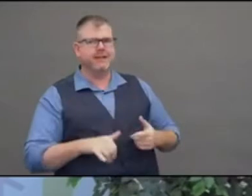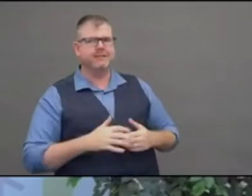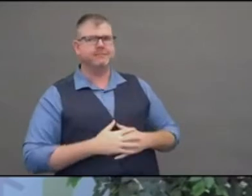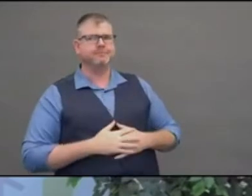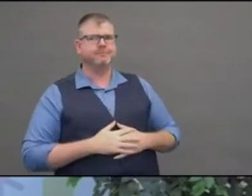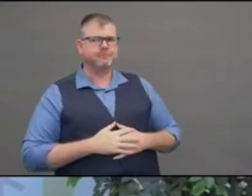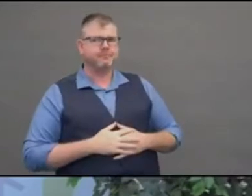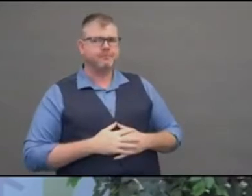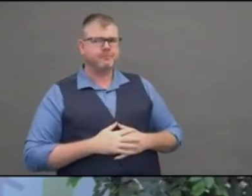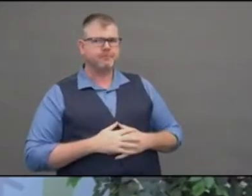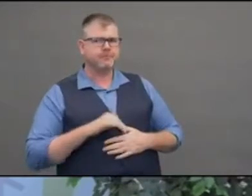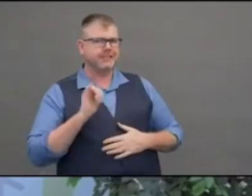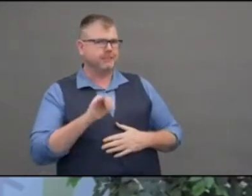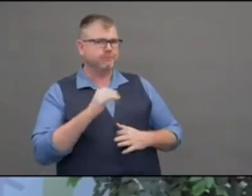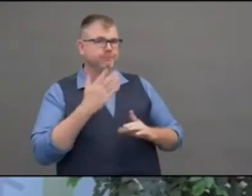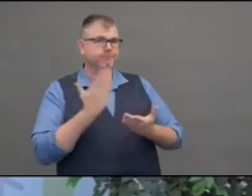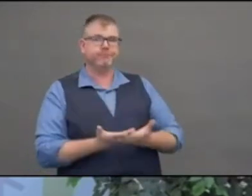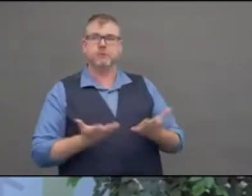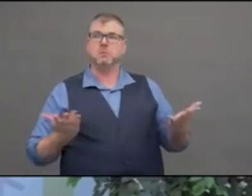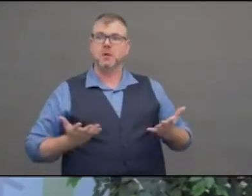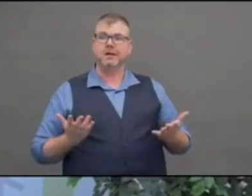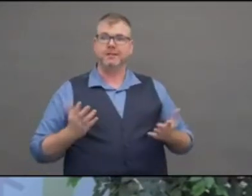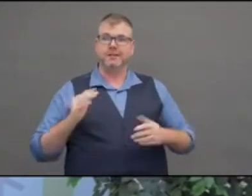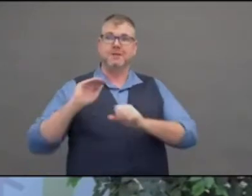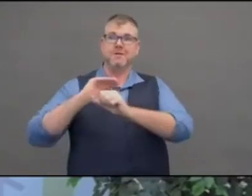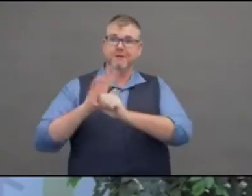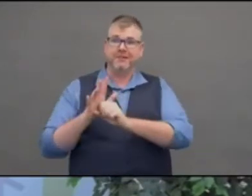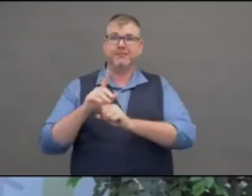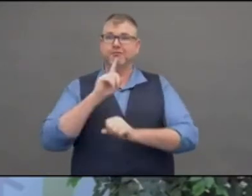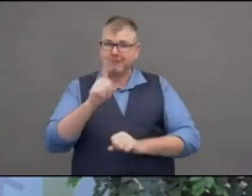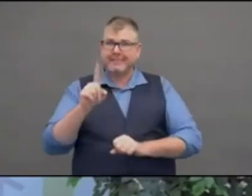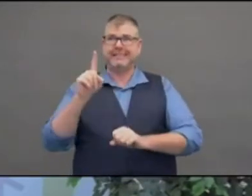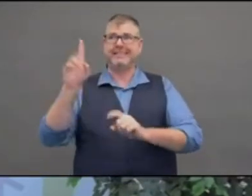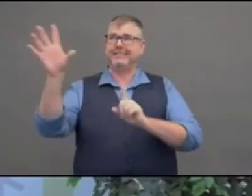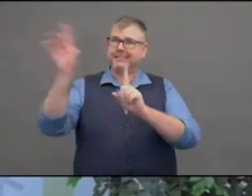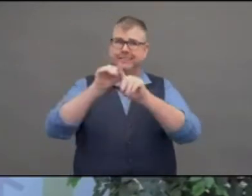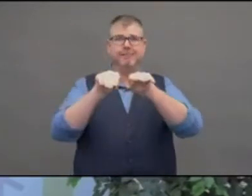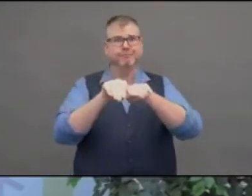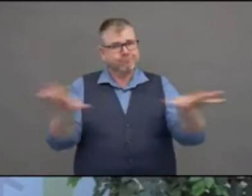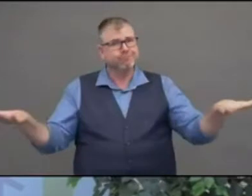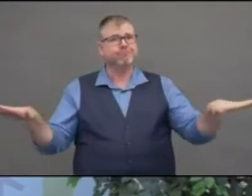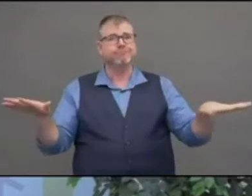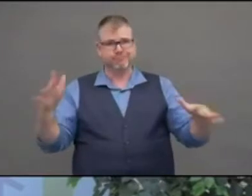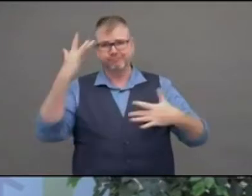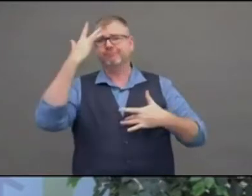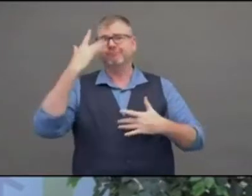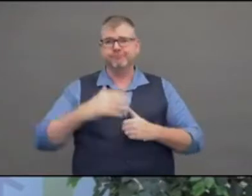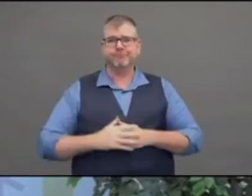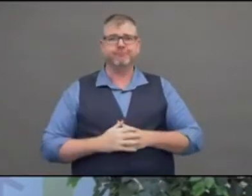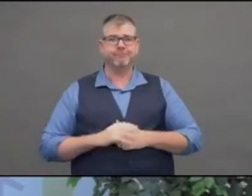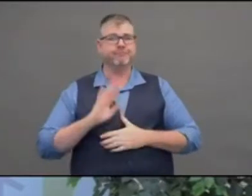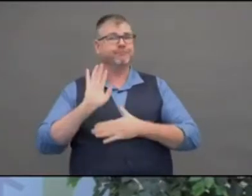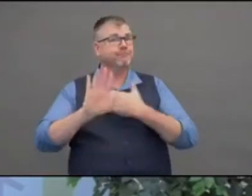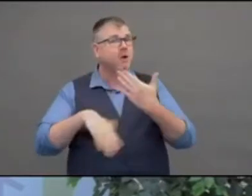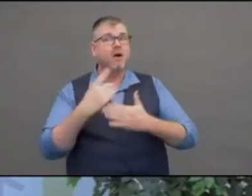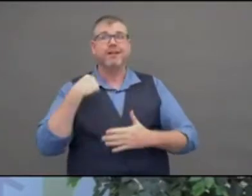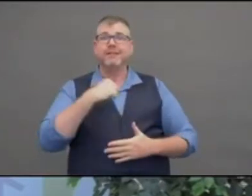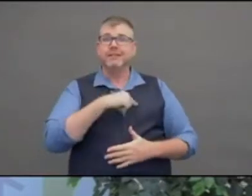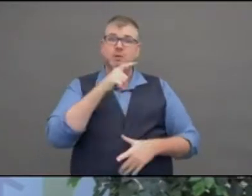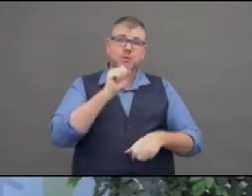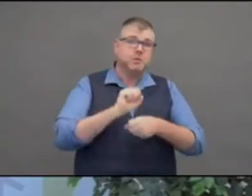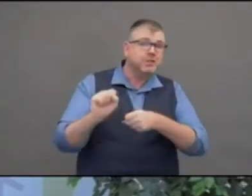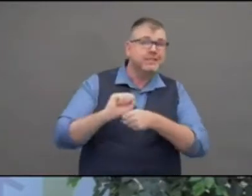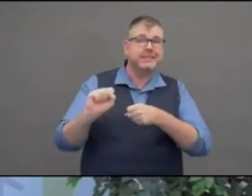prove that COVID is real, COVID is out there, and you know, even even all of us who are working